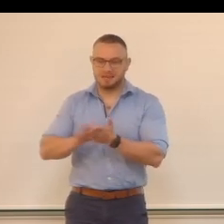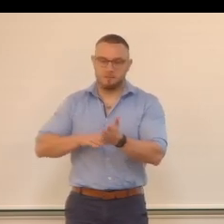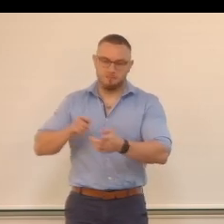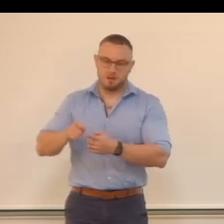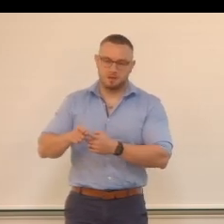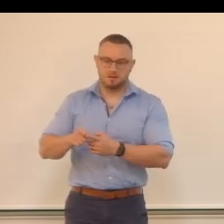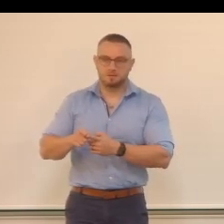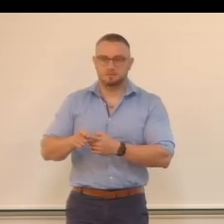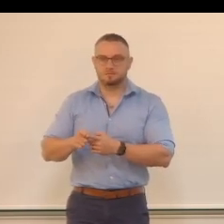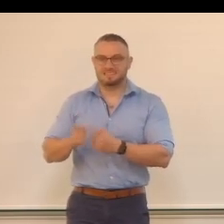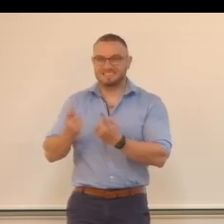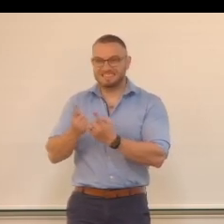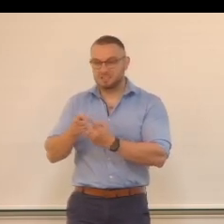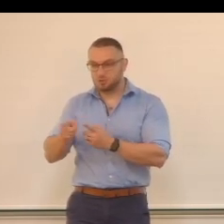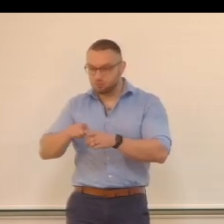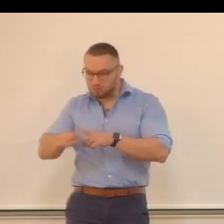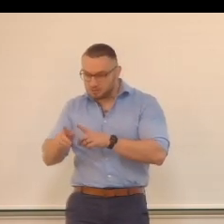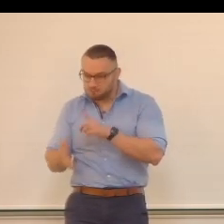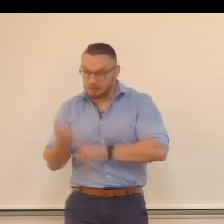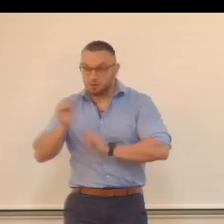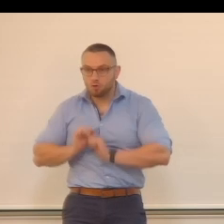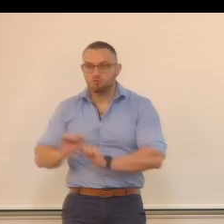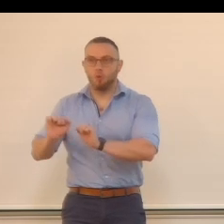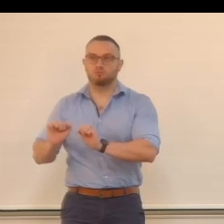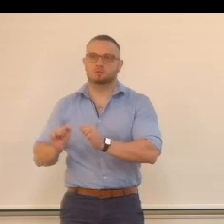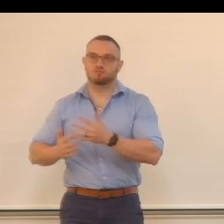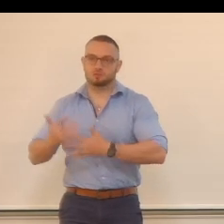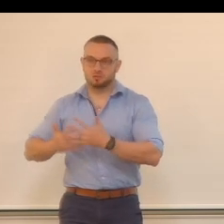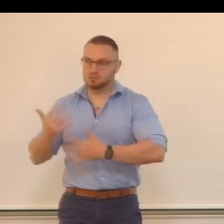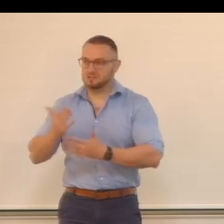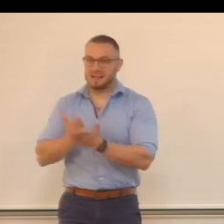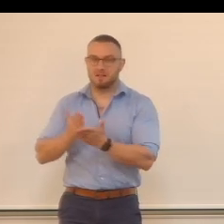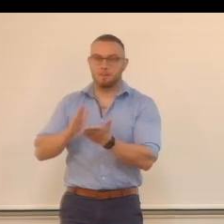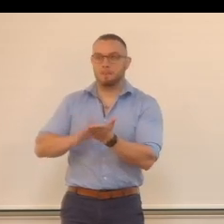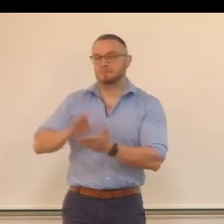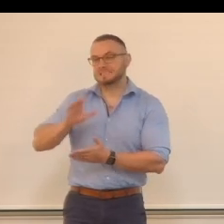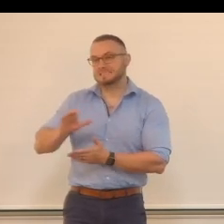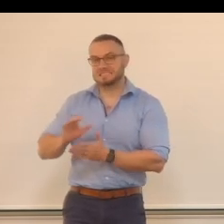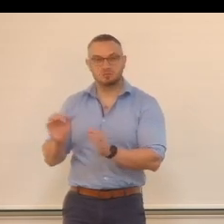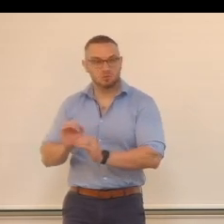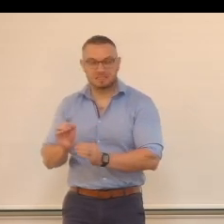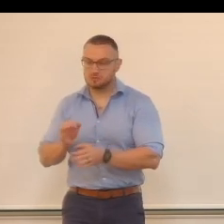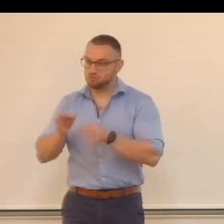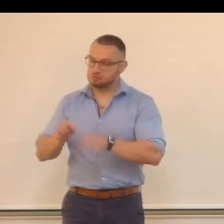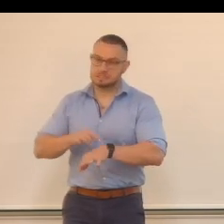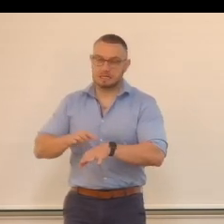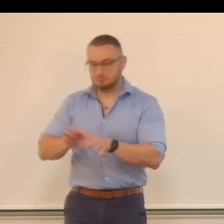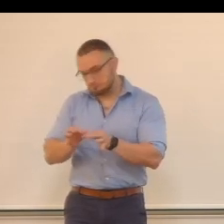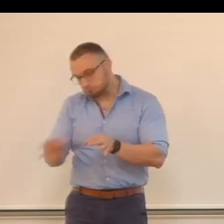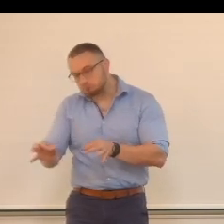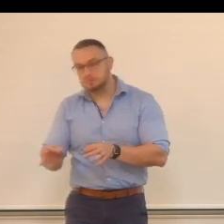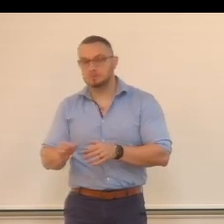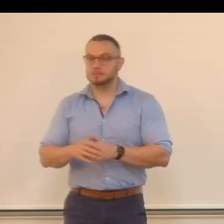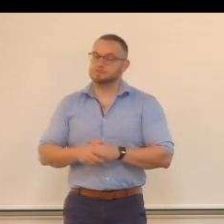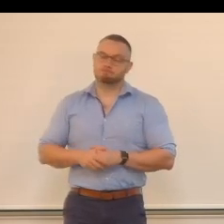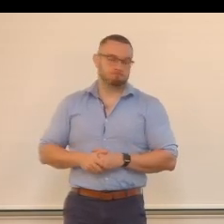so it's you're trying to obtain your own results. There's no mission control. There's not strict timelines. You're there